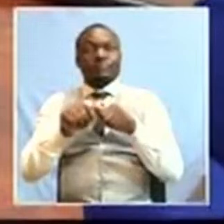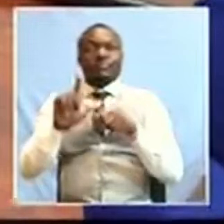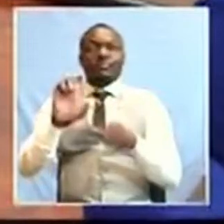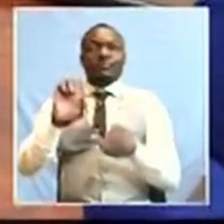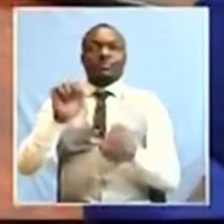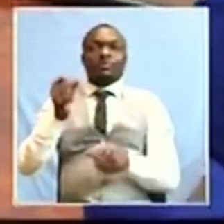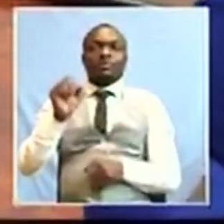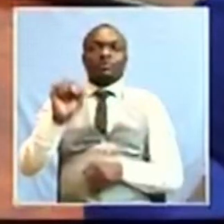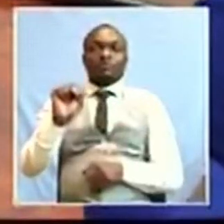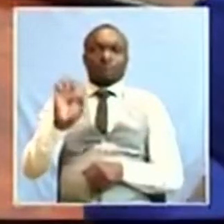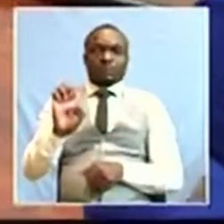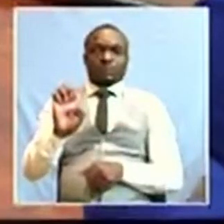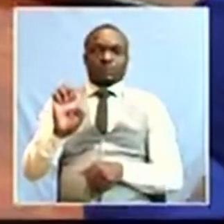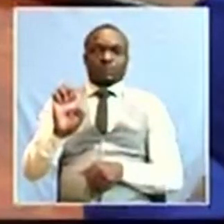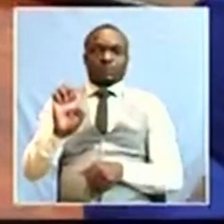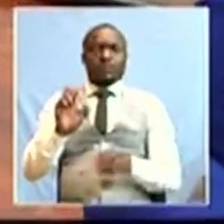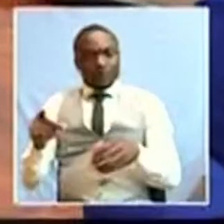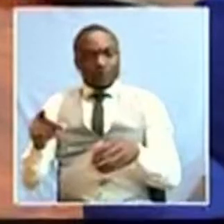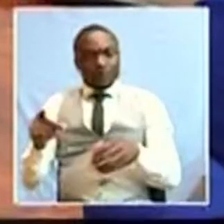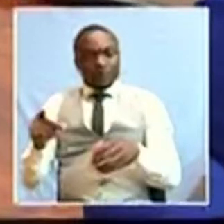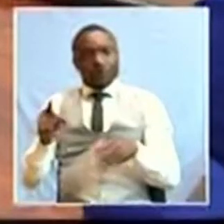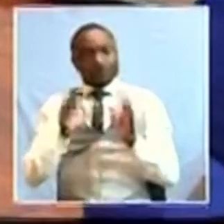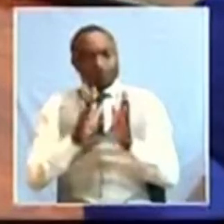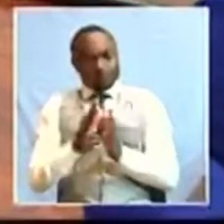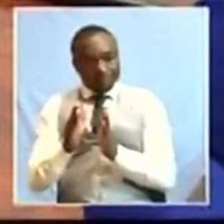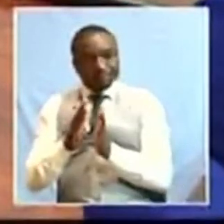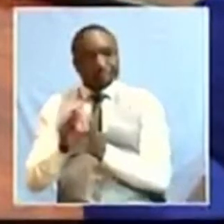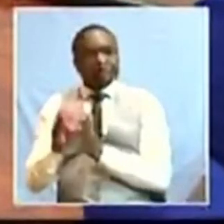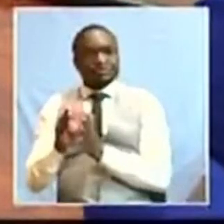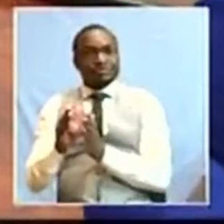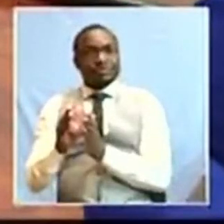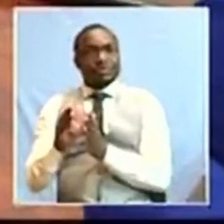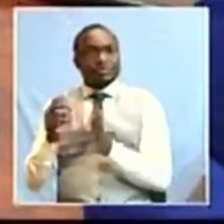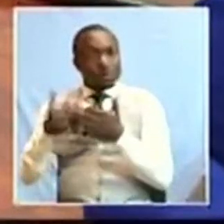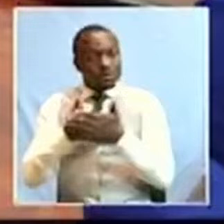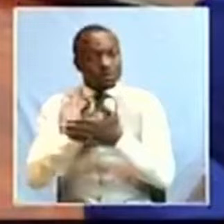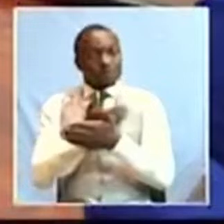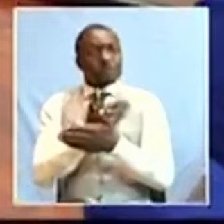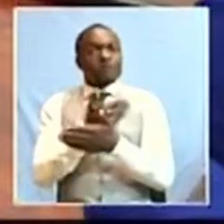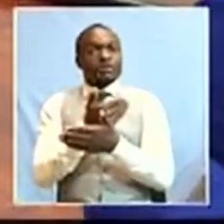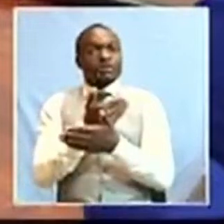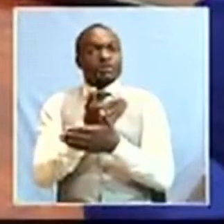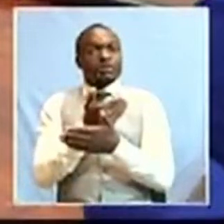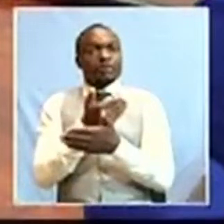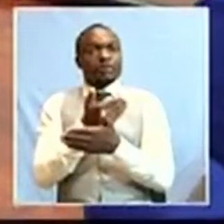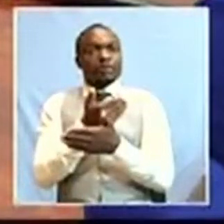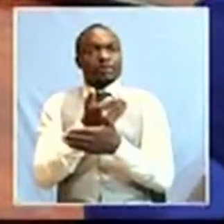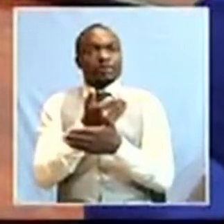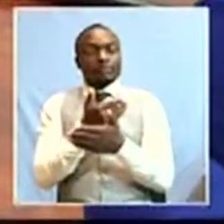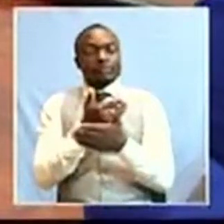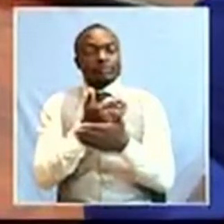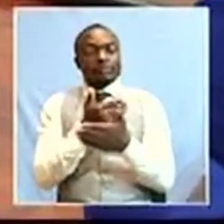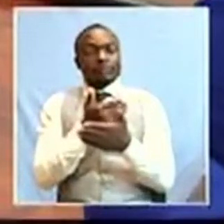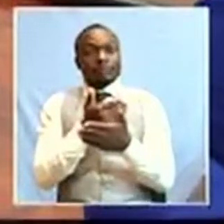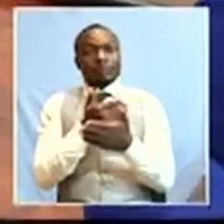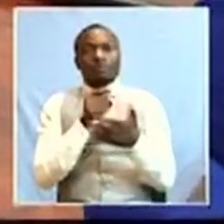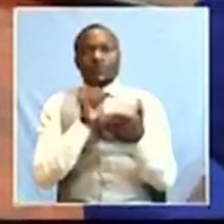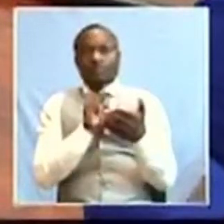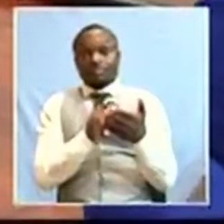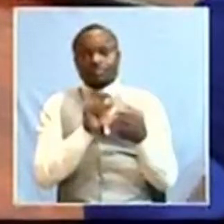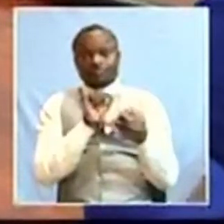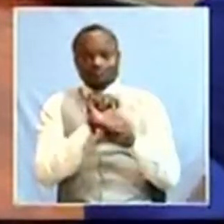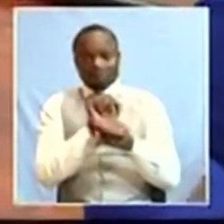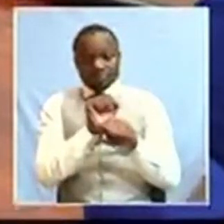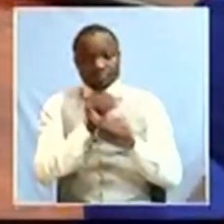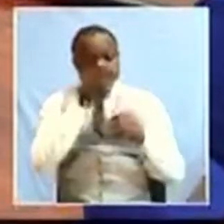for redevelopment, and the preparation of a new main valuation role. These